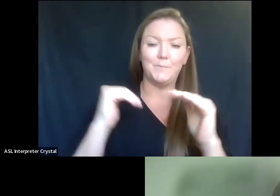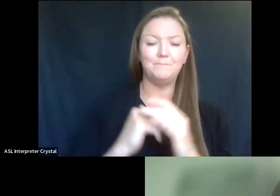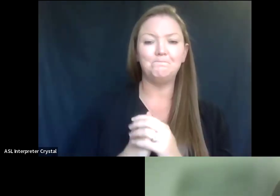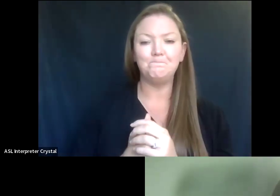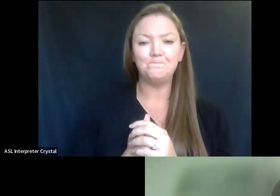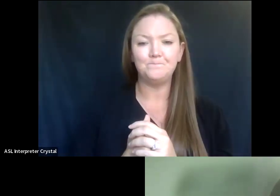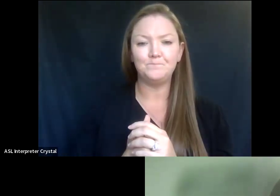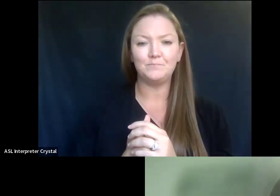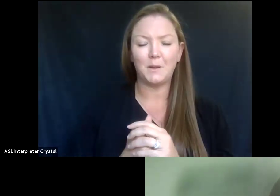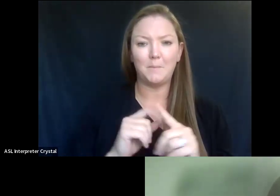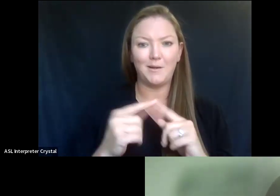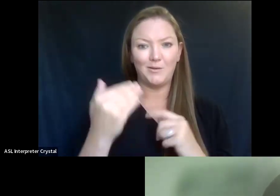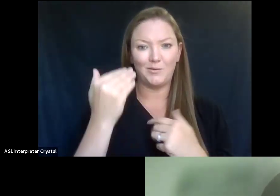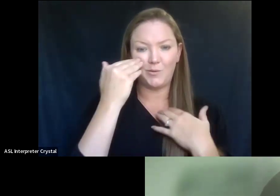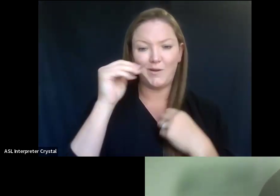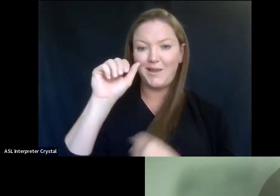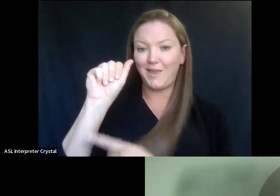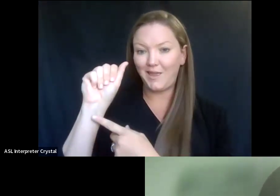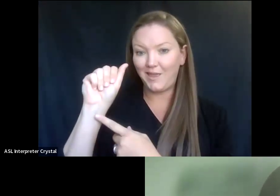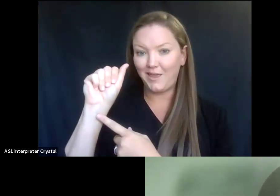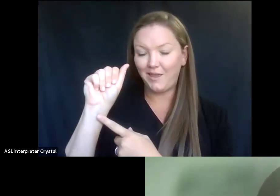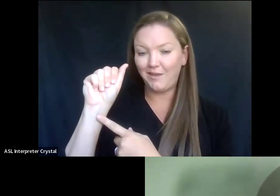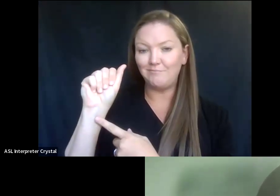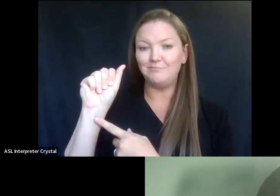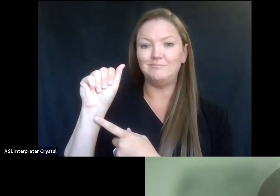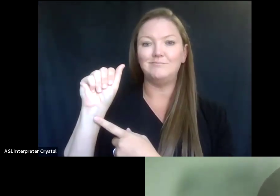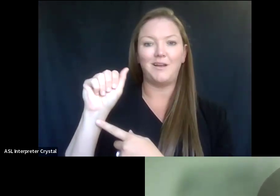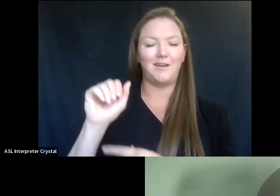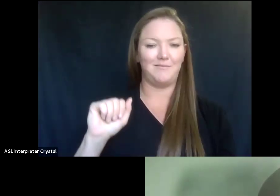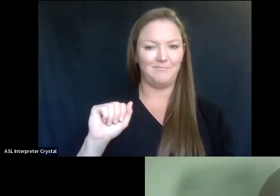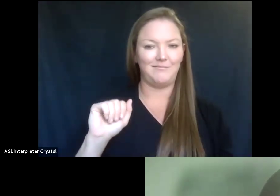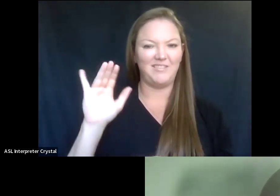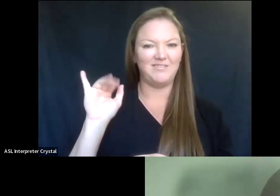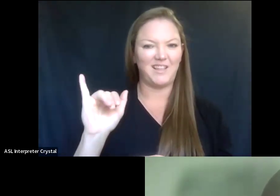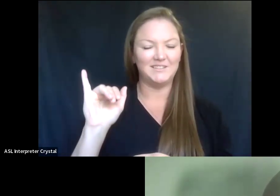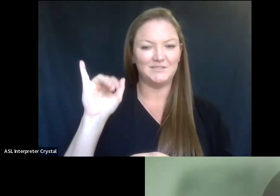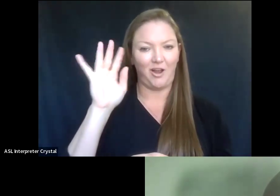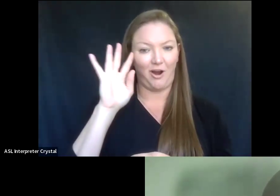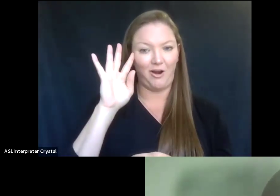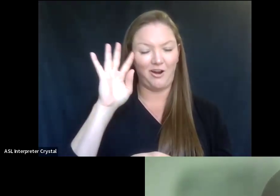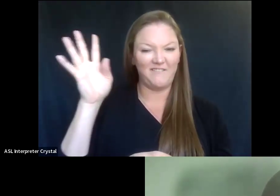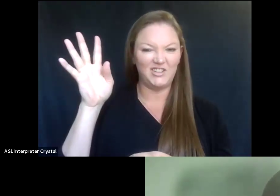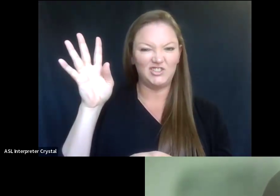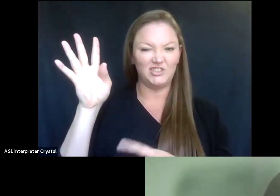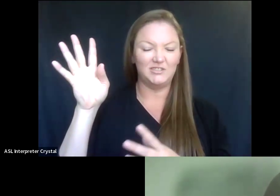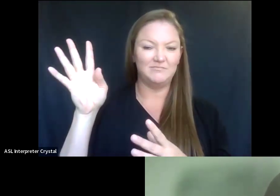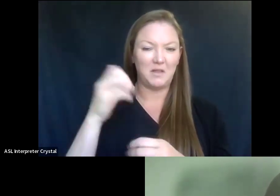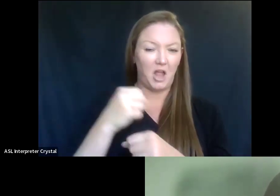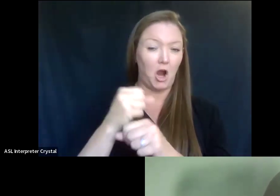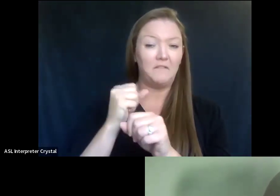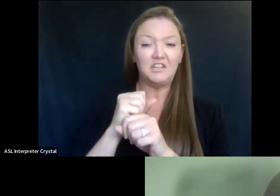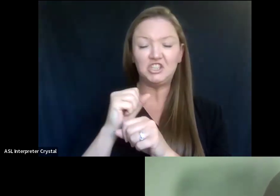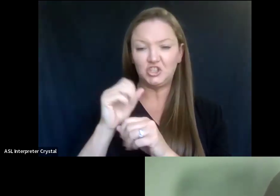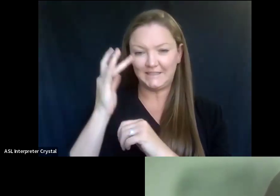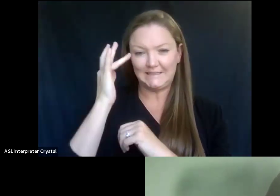talking about artificial intelligence that is trained on data. So it is important to one, what I was talking